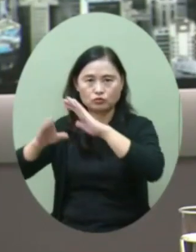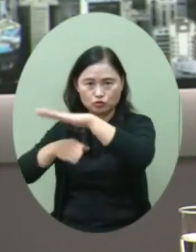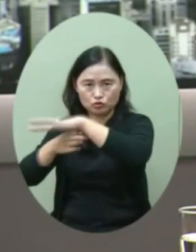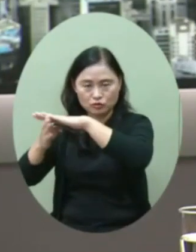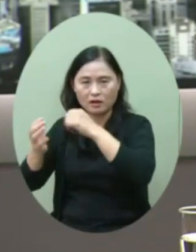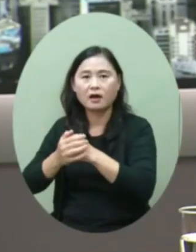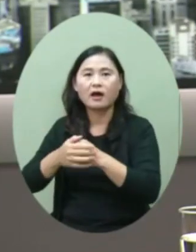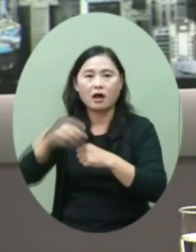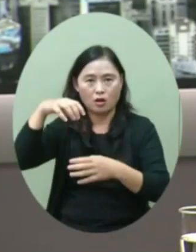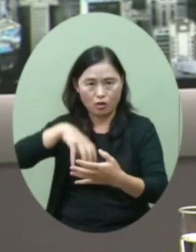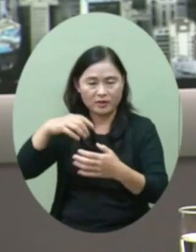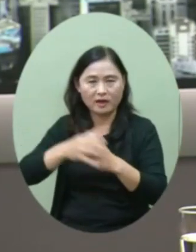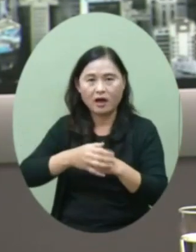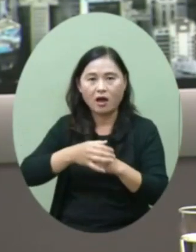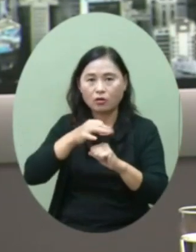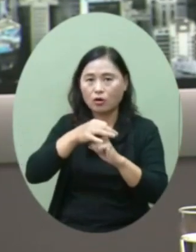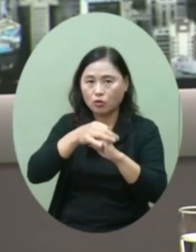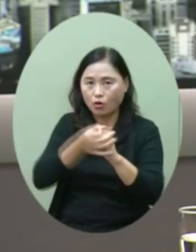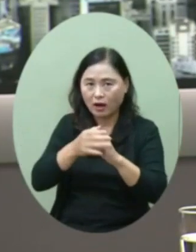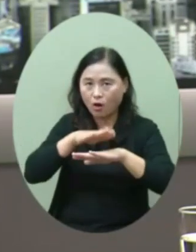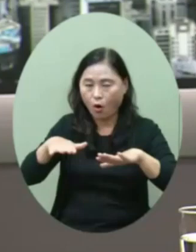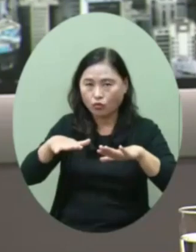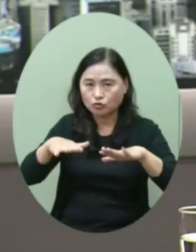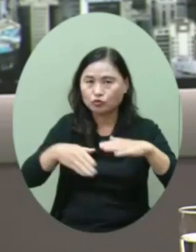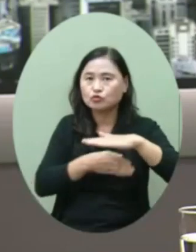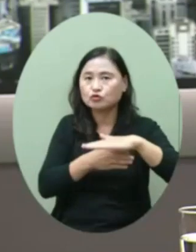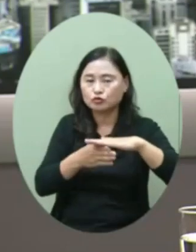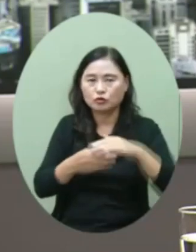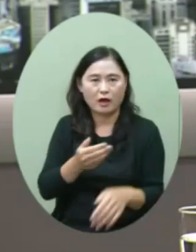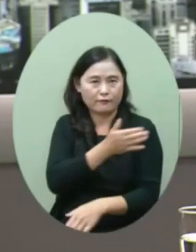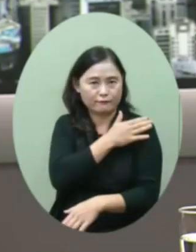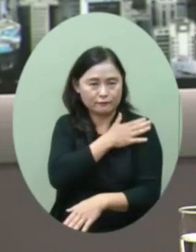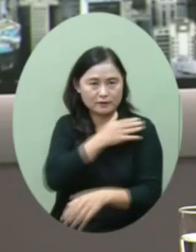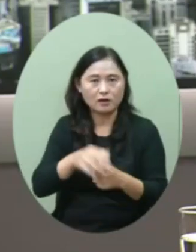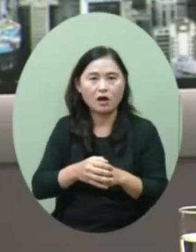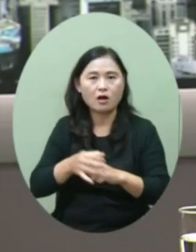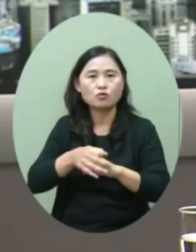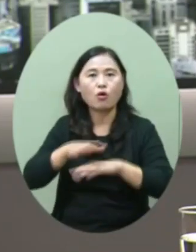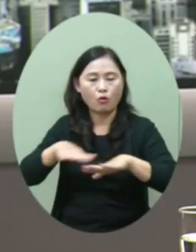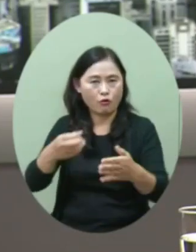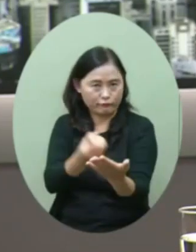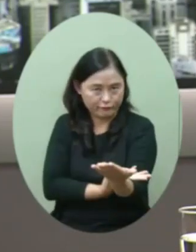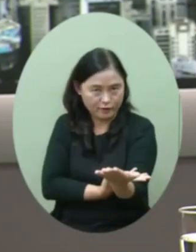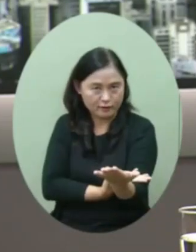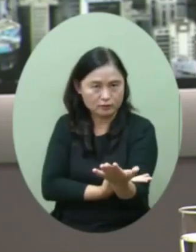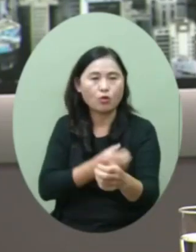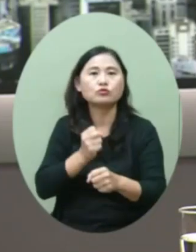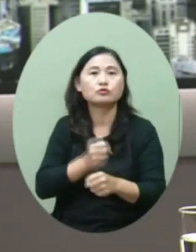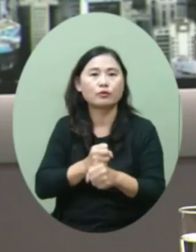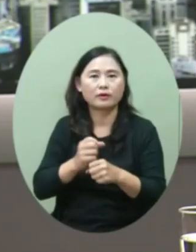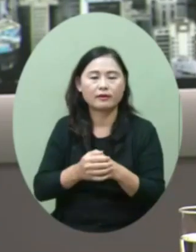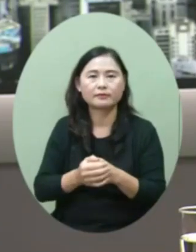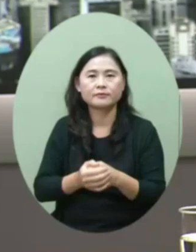The National Security Department of the Hong Kong Police Force is the primary department responsible